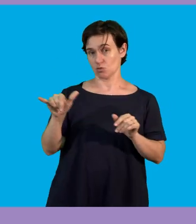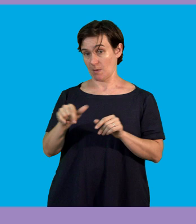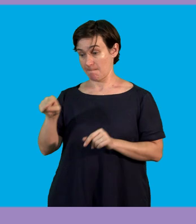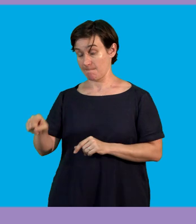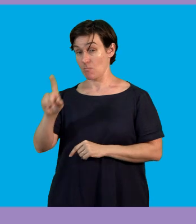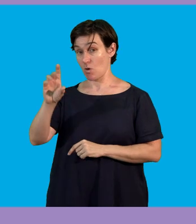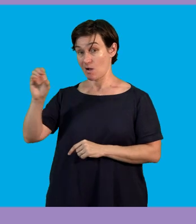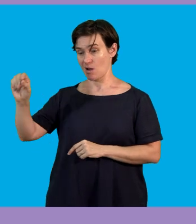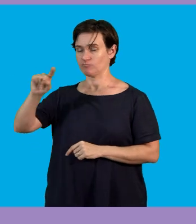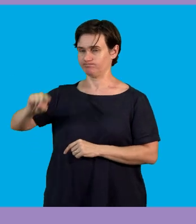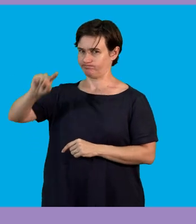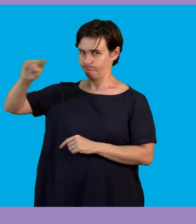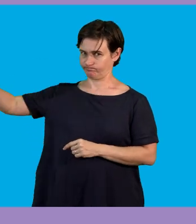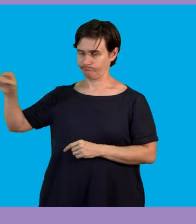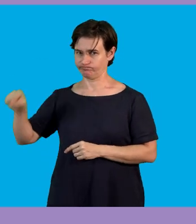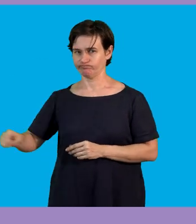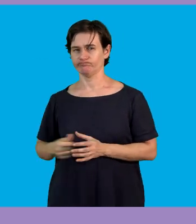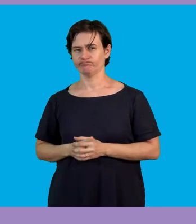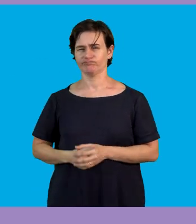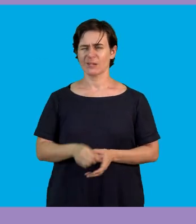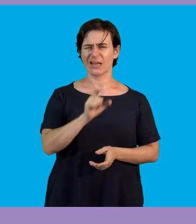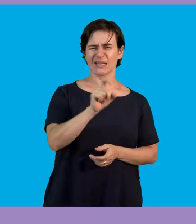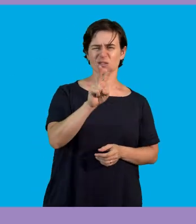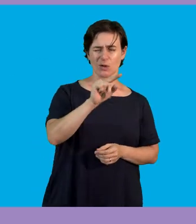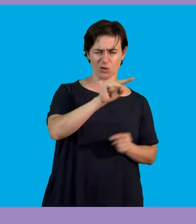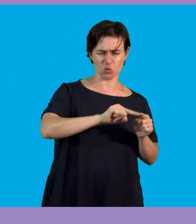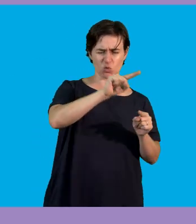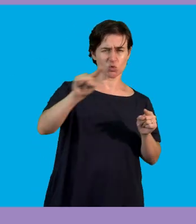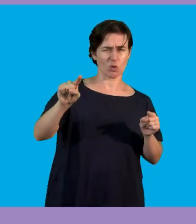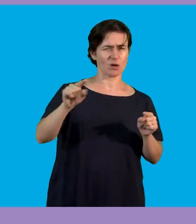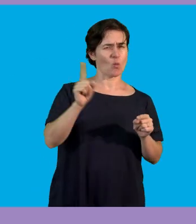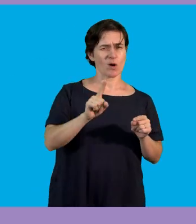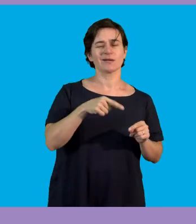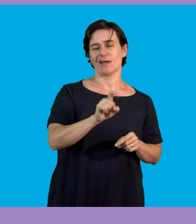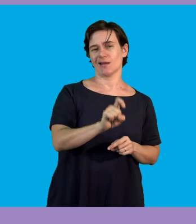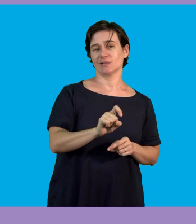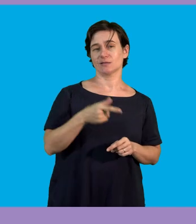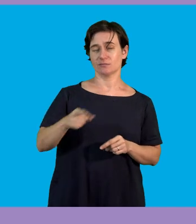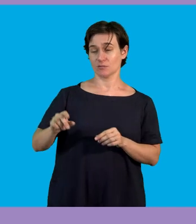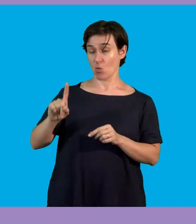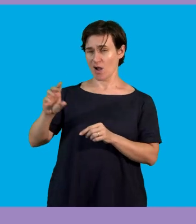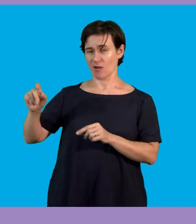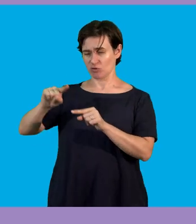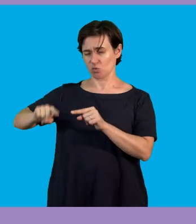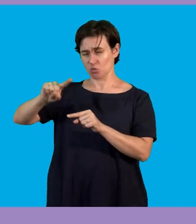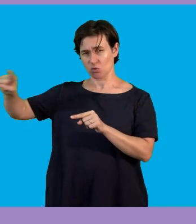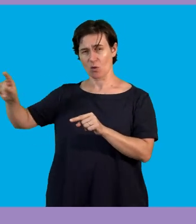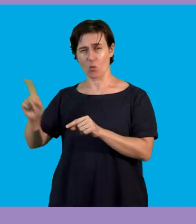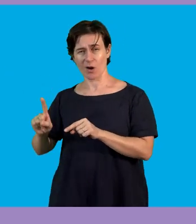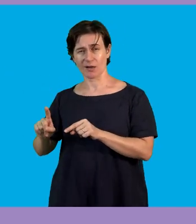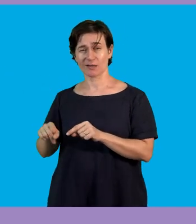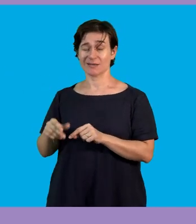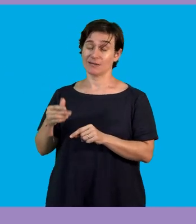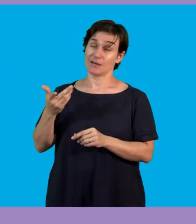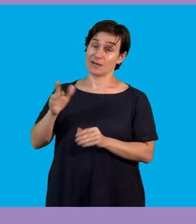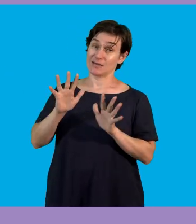side as well we apply the square root sign, and then the square root of x squared is x, and the square root of